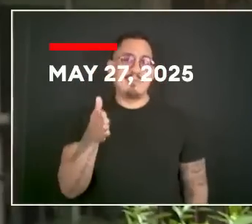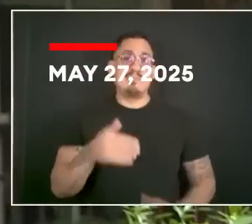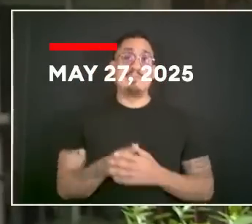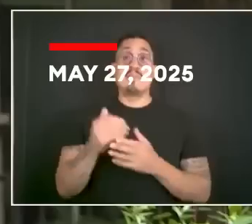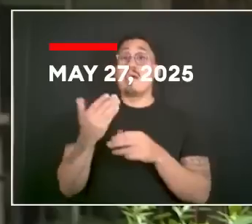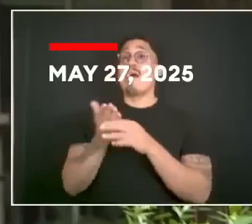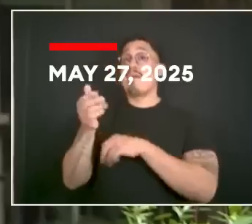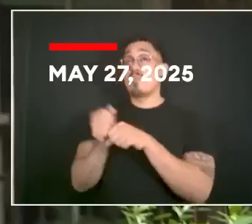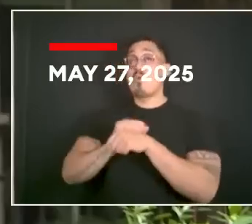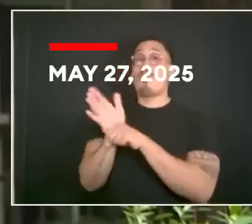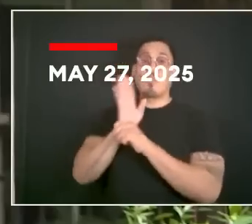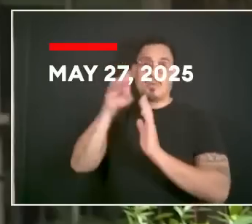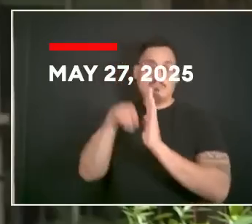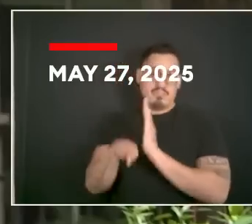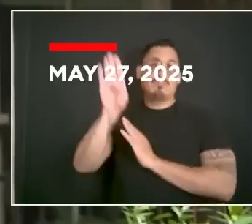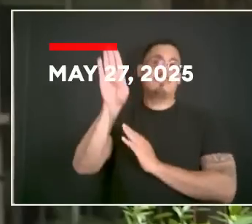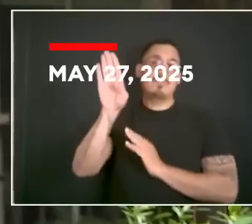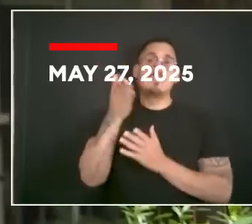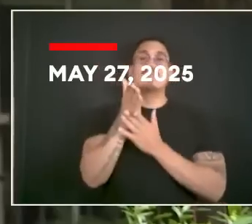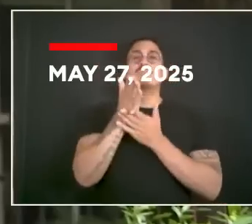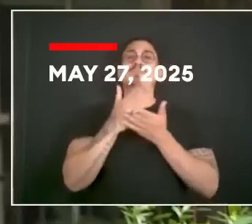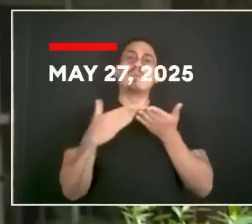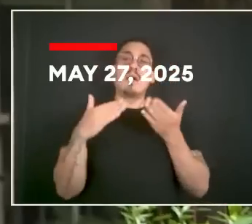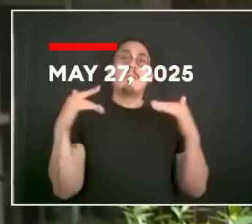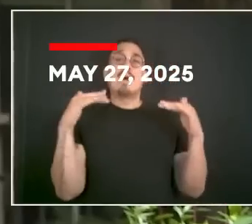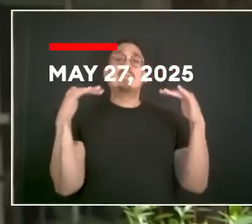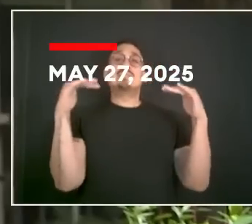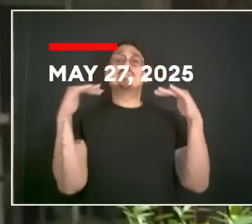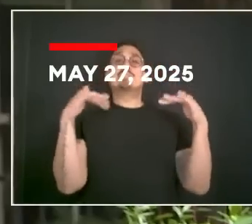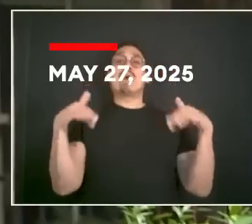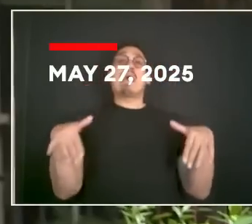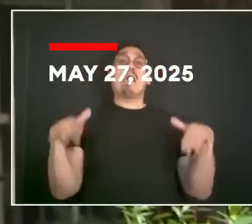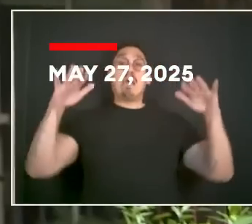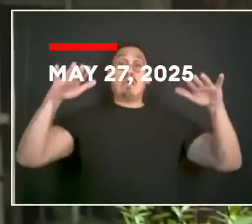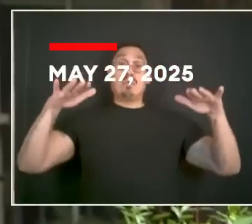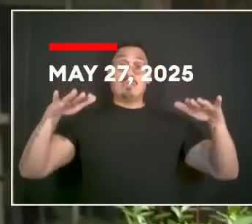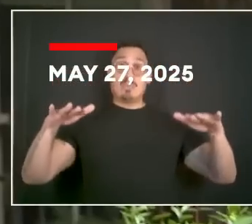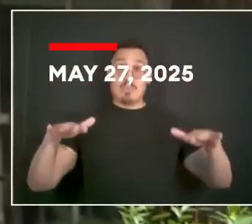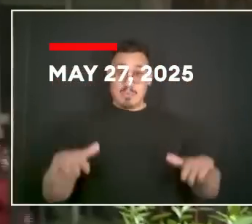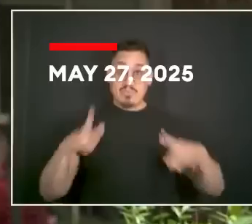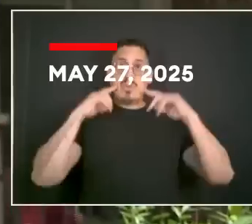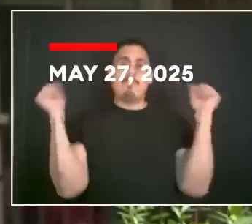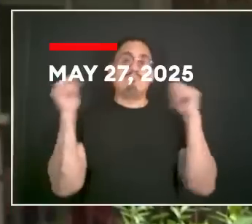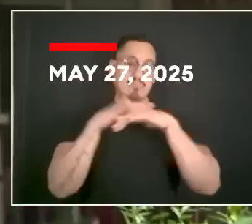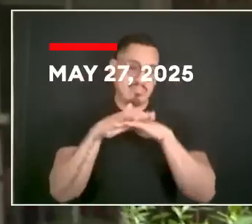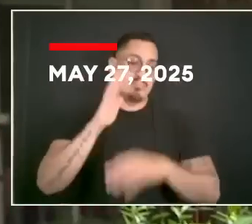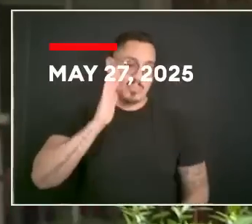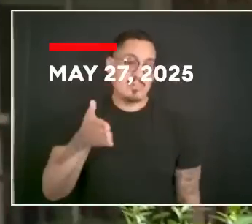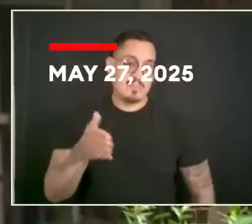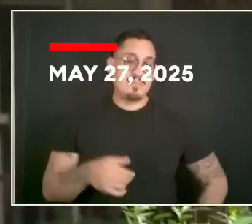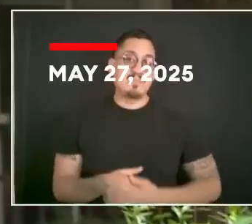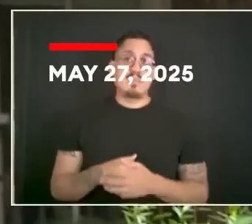this turmoil, and then all of a sudden things settle down. Our numbers are going to be impressive. We had the second largest number of tourists in the